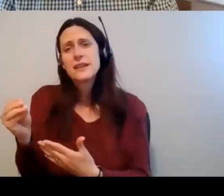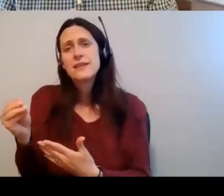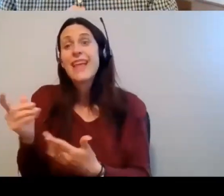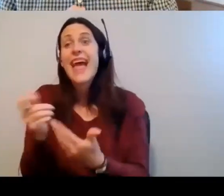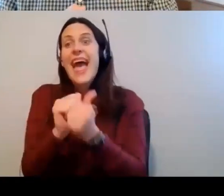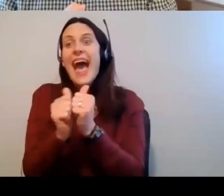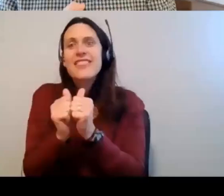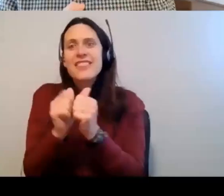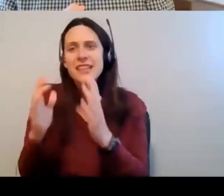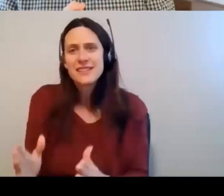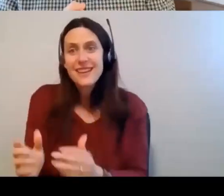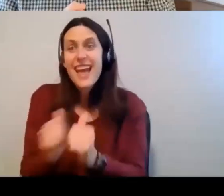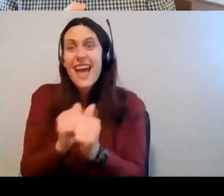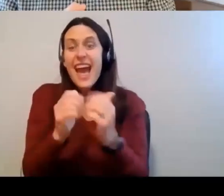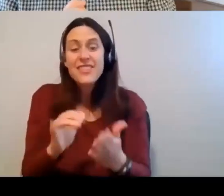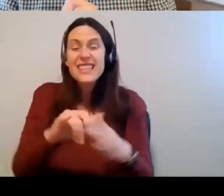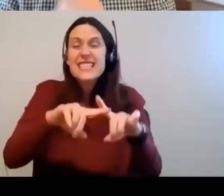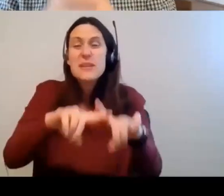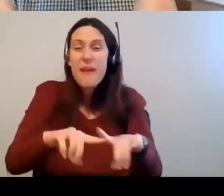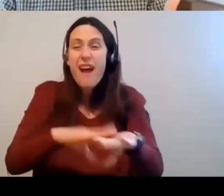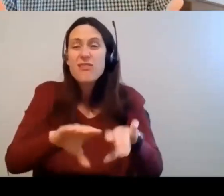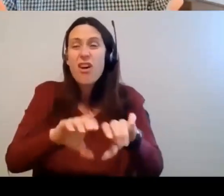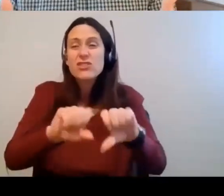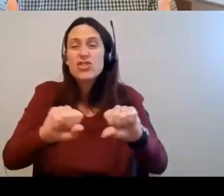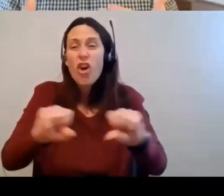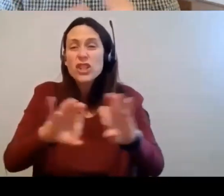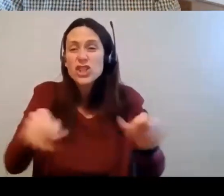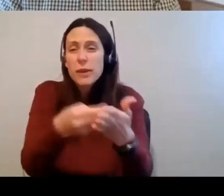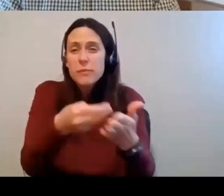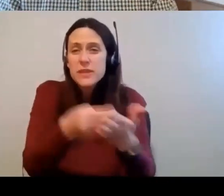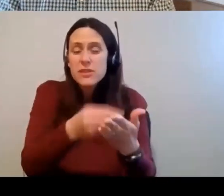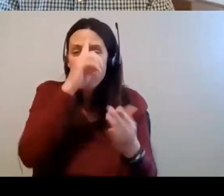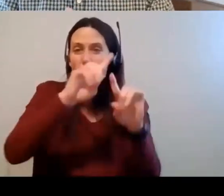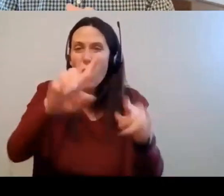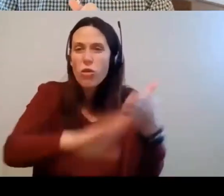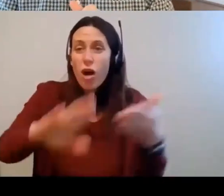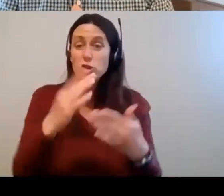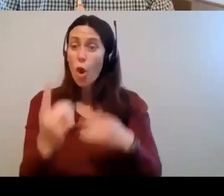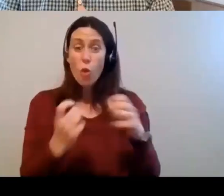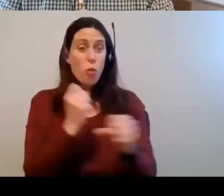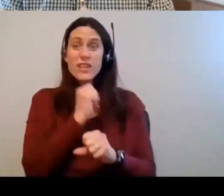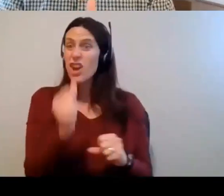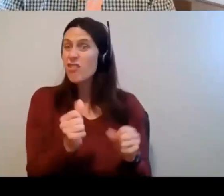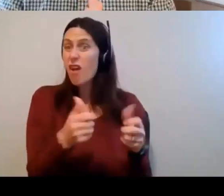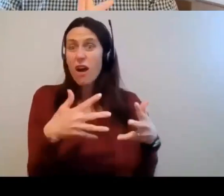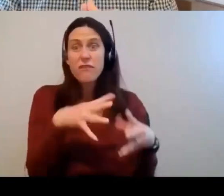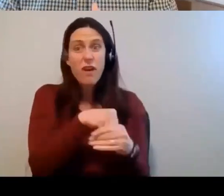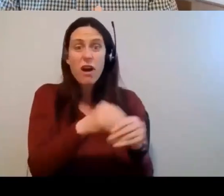Athletes, people who depend on scholarships. What does that look like in a year where you're not playing your sports, right?